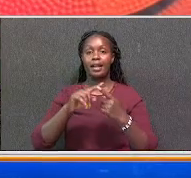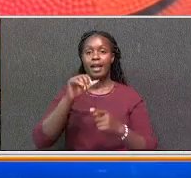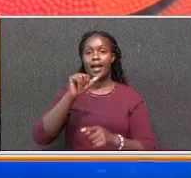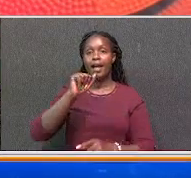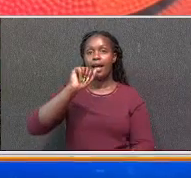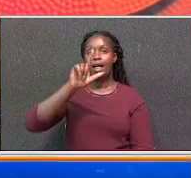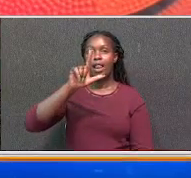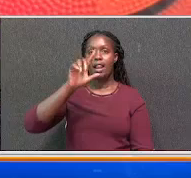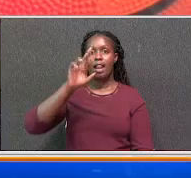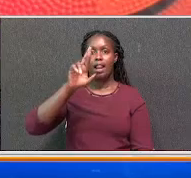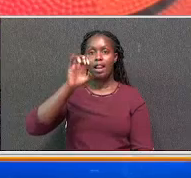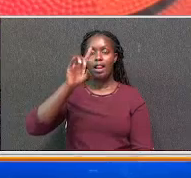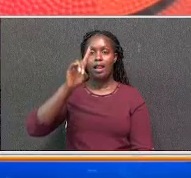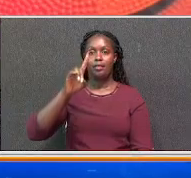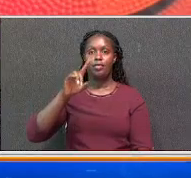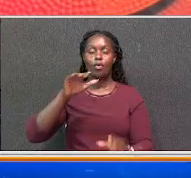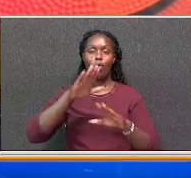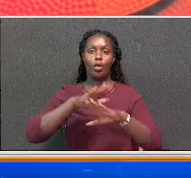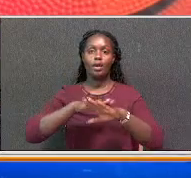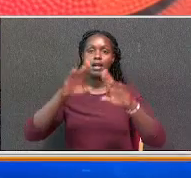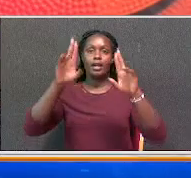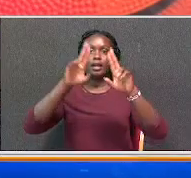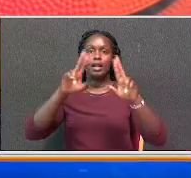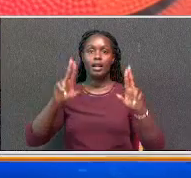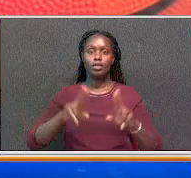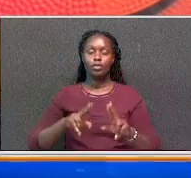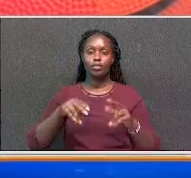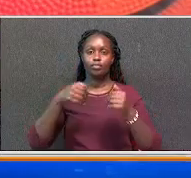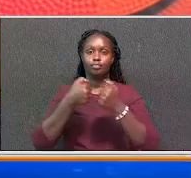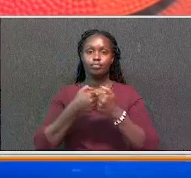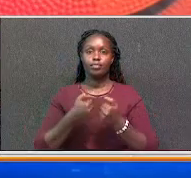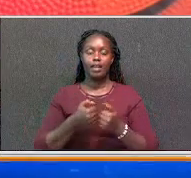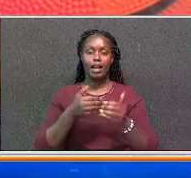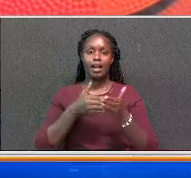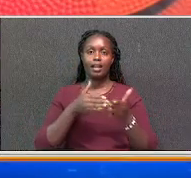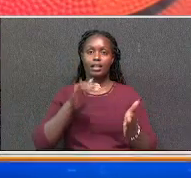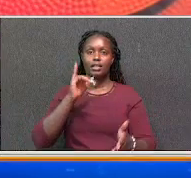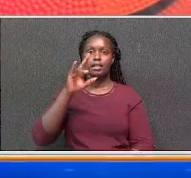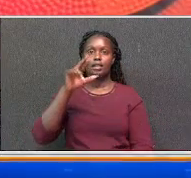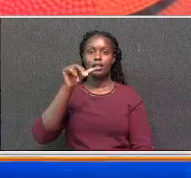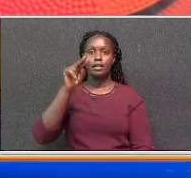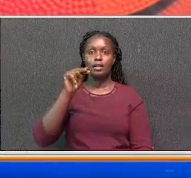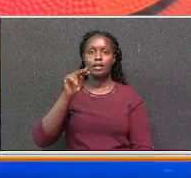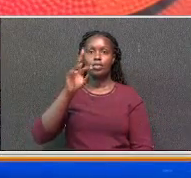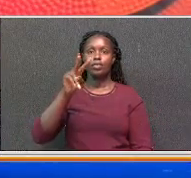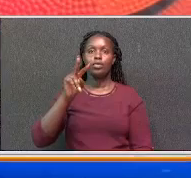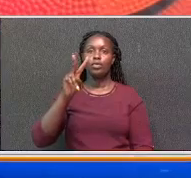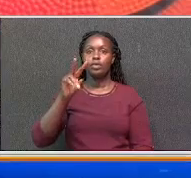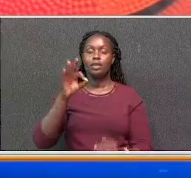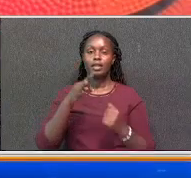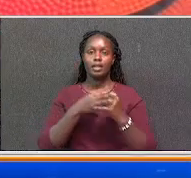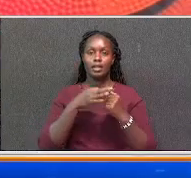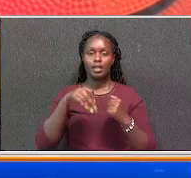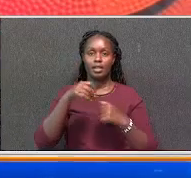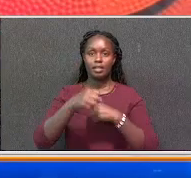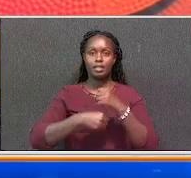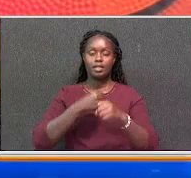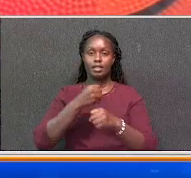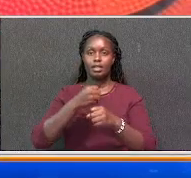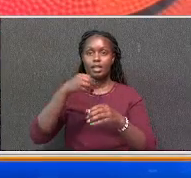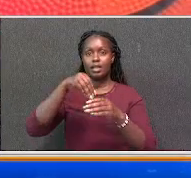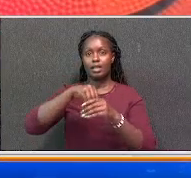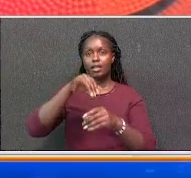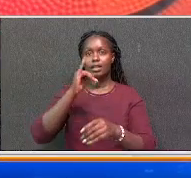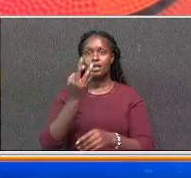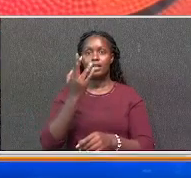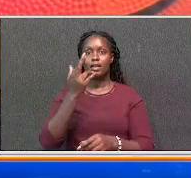Skriven ahead of the international friendly match against Iran, slated for March 28th this year in Iran. Speaking while in training